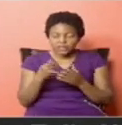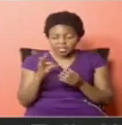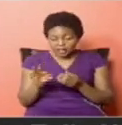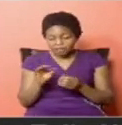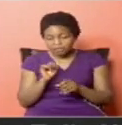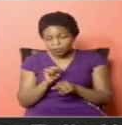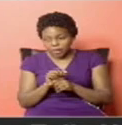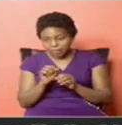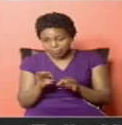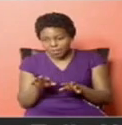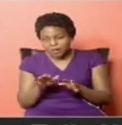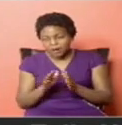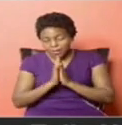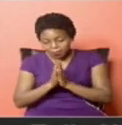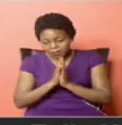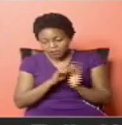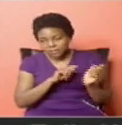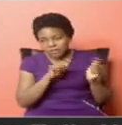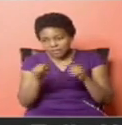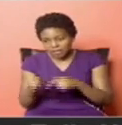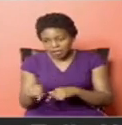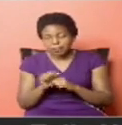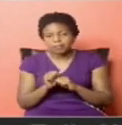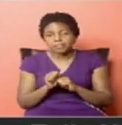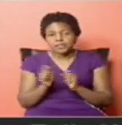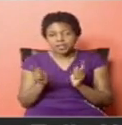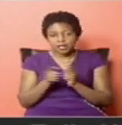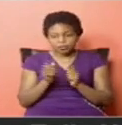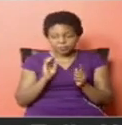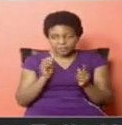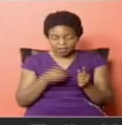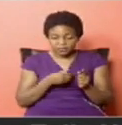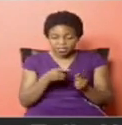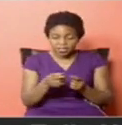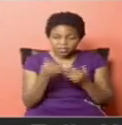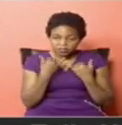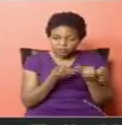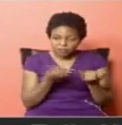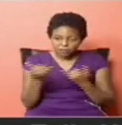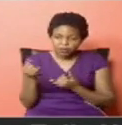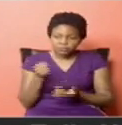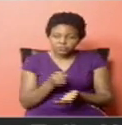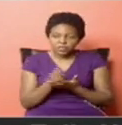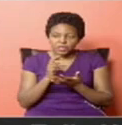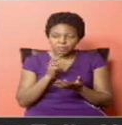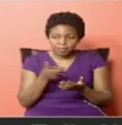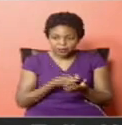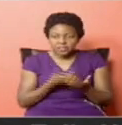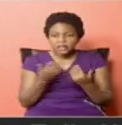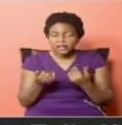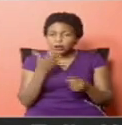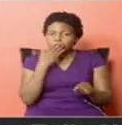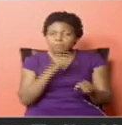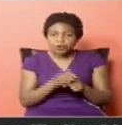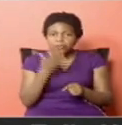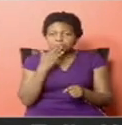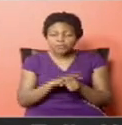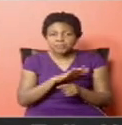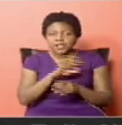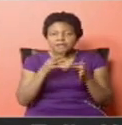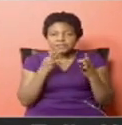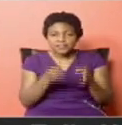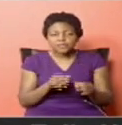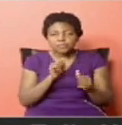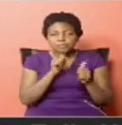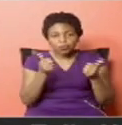so, to get to us so that this useful information that you have is available with us. Not that we are promising that things will be sorted out,